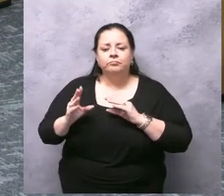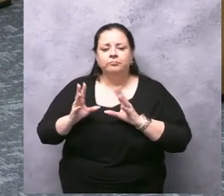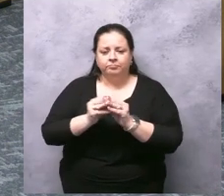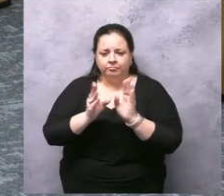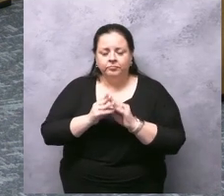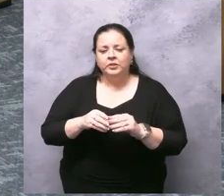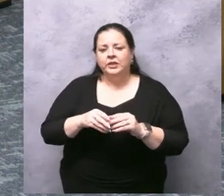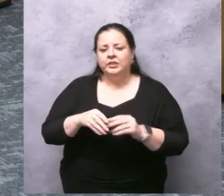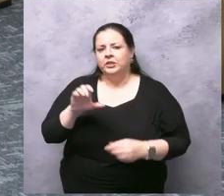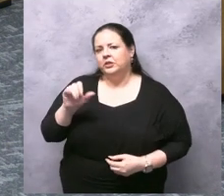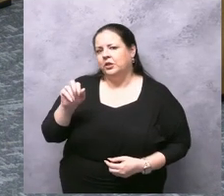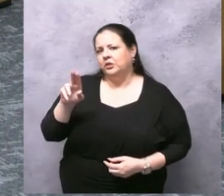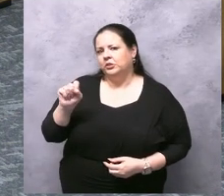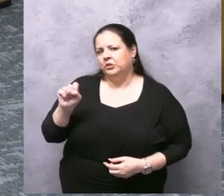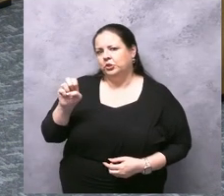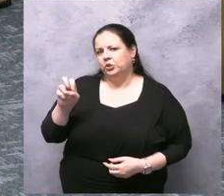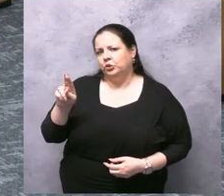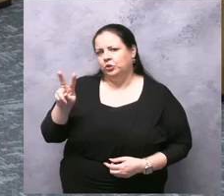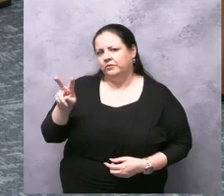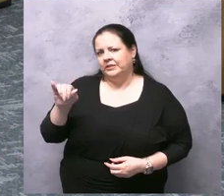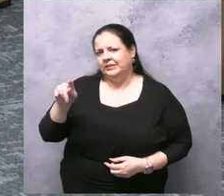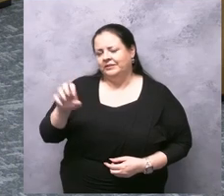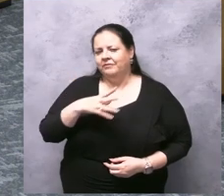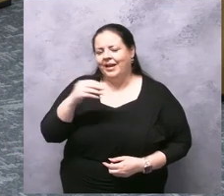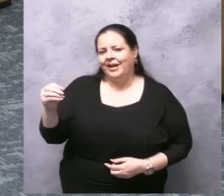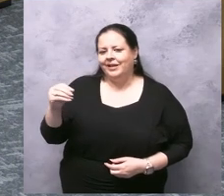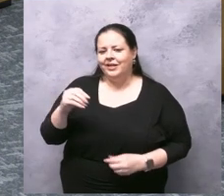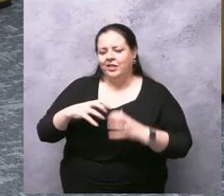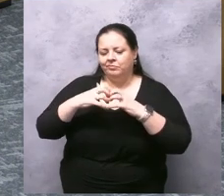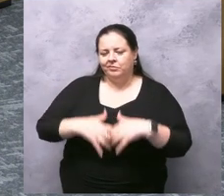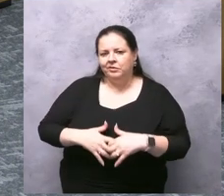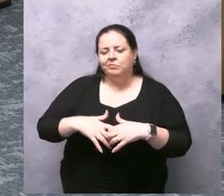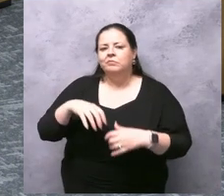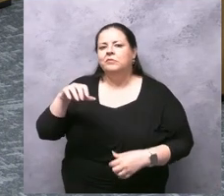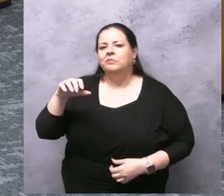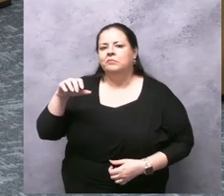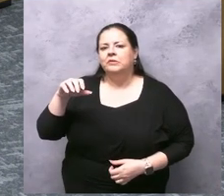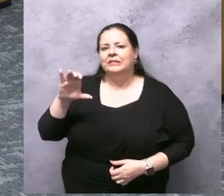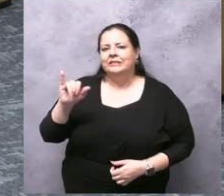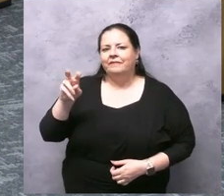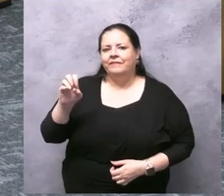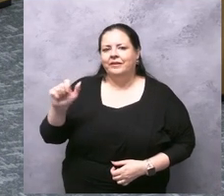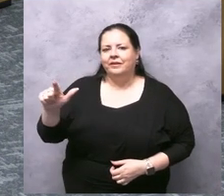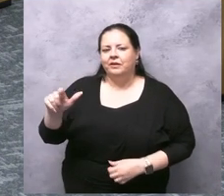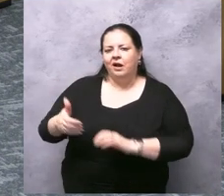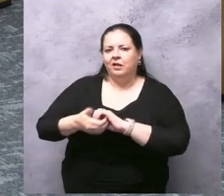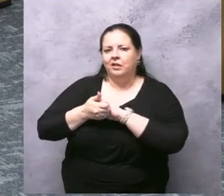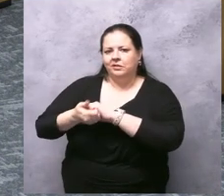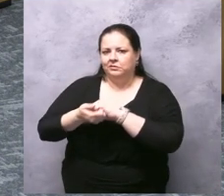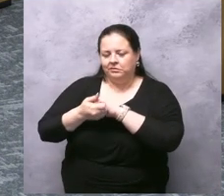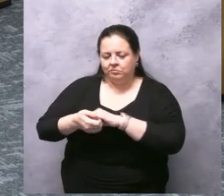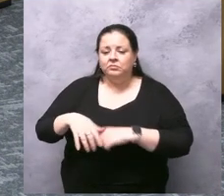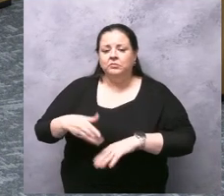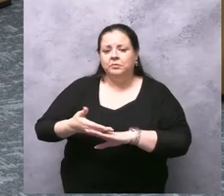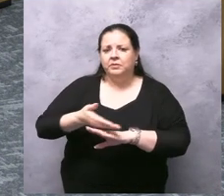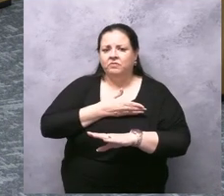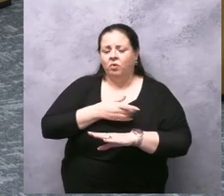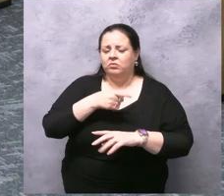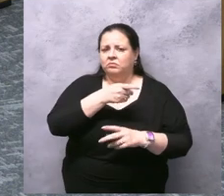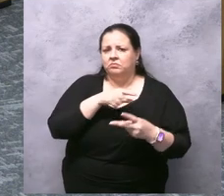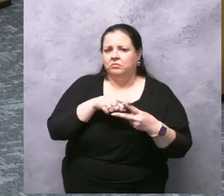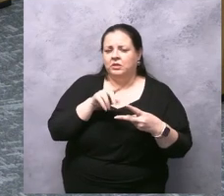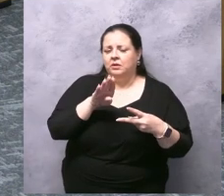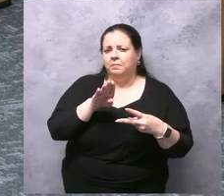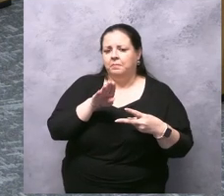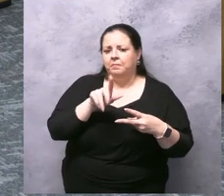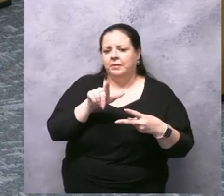CFISD and the now defunct Texas Civic Alliance. Trustees Blasingame Scanlon were present and Todd LeComp was the moderator. Before the meeting began, a very tall, bald